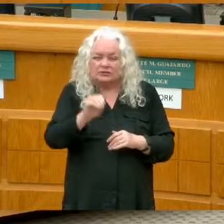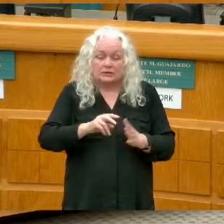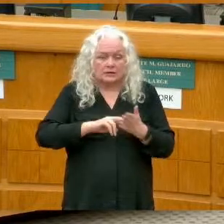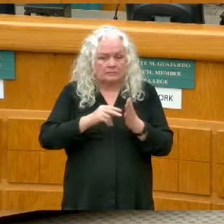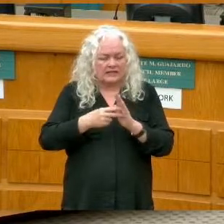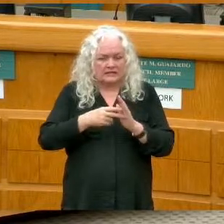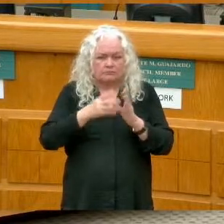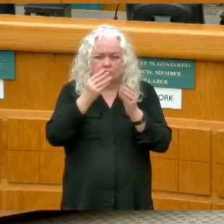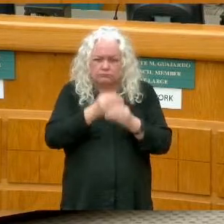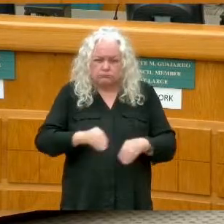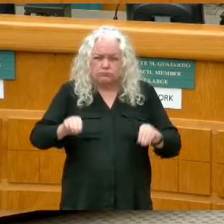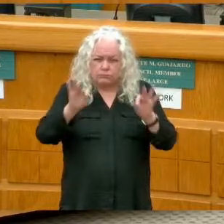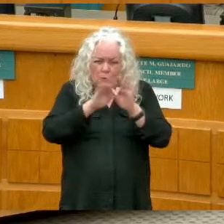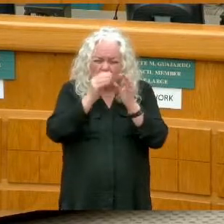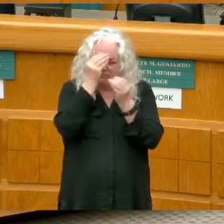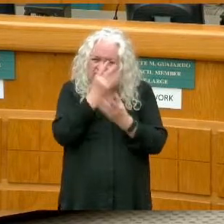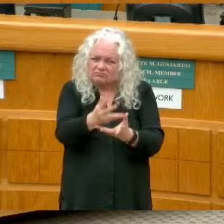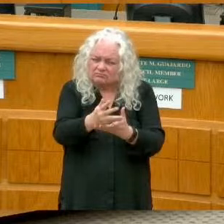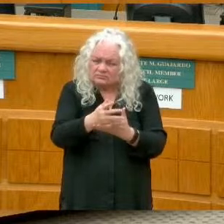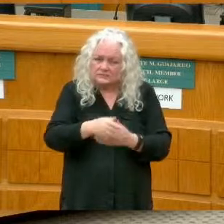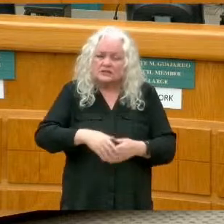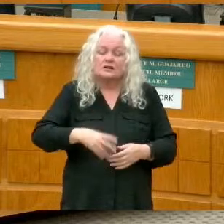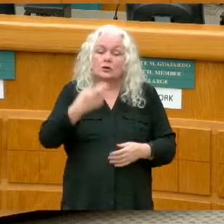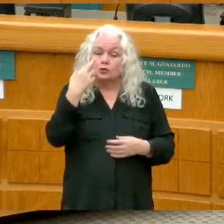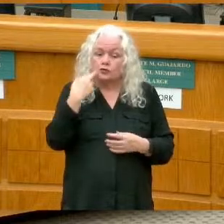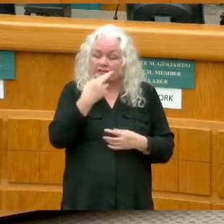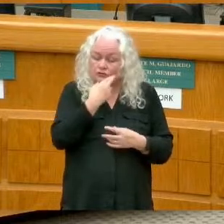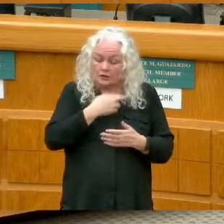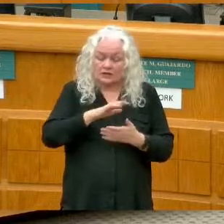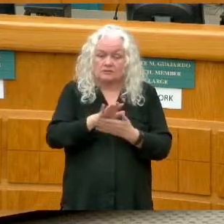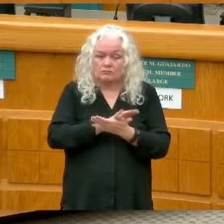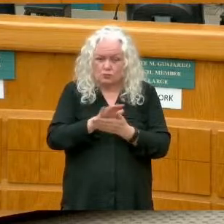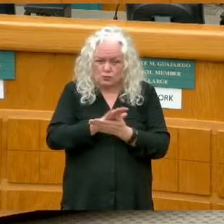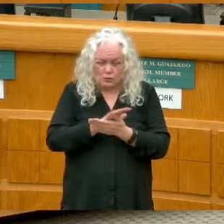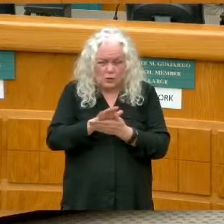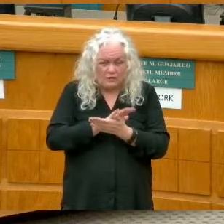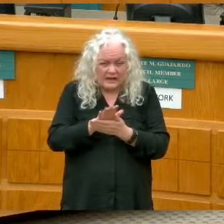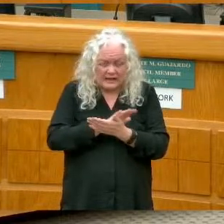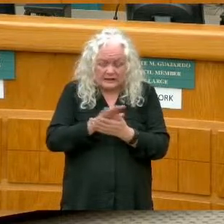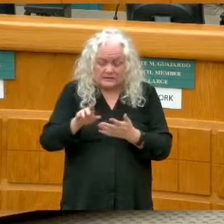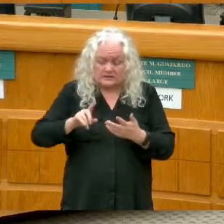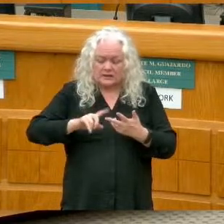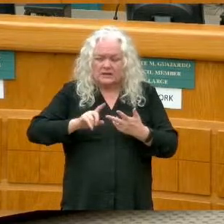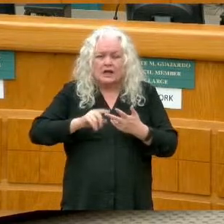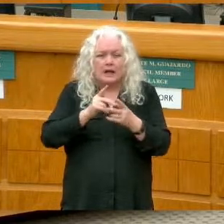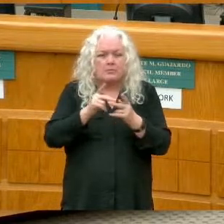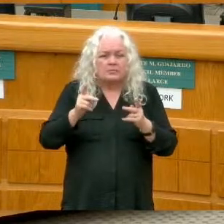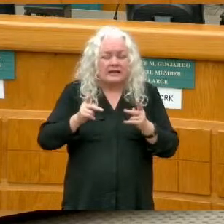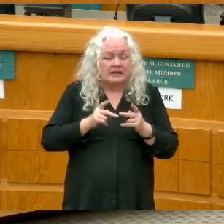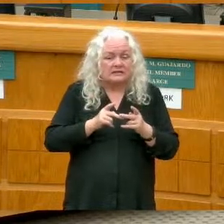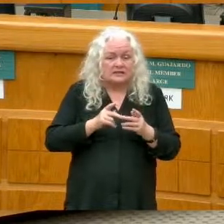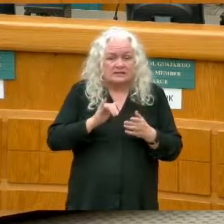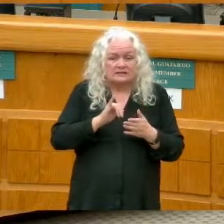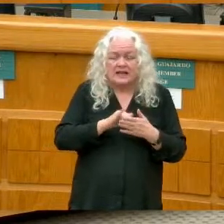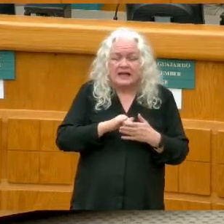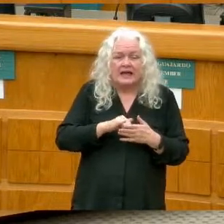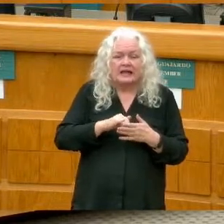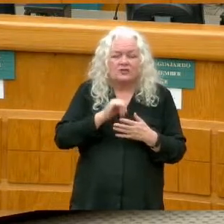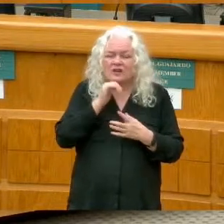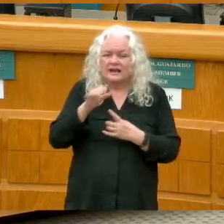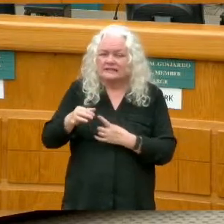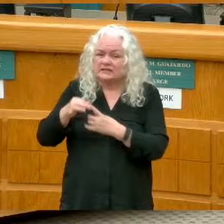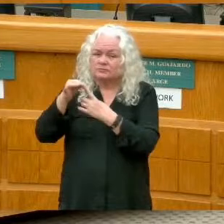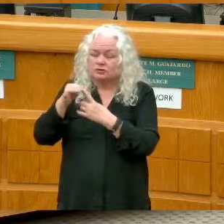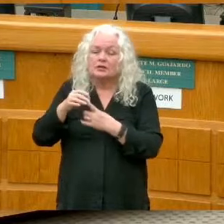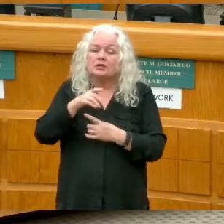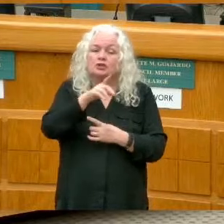the key message today. I wanted to let people know that restaurants, movie theaters, places that are not exempt, they should not be at any